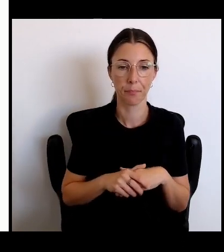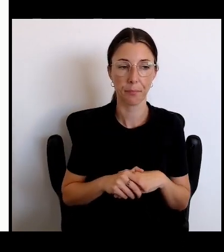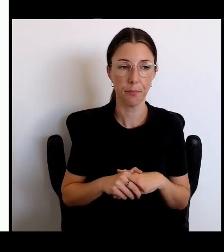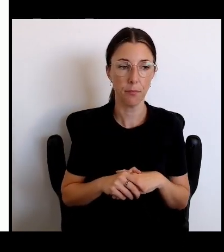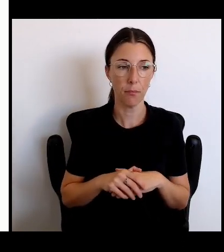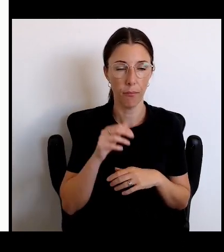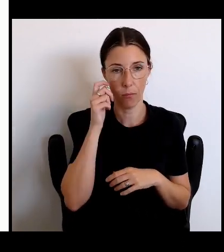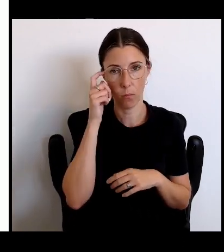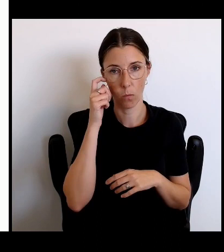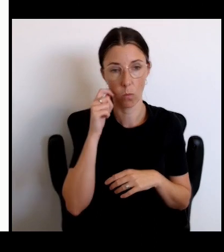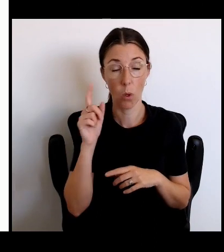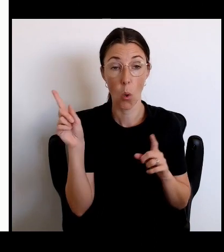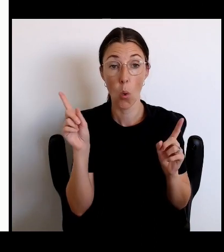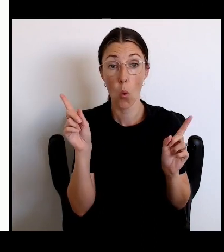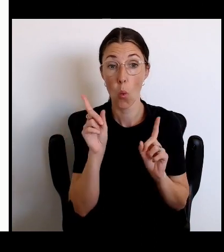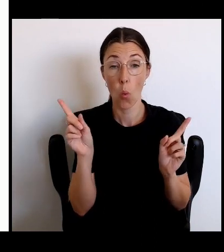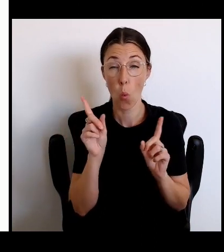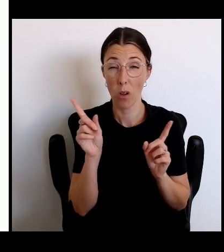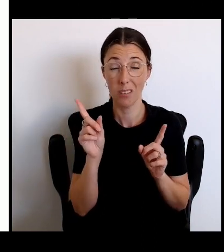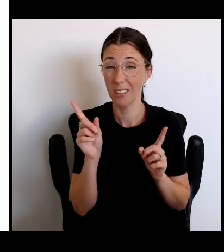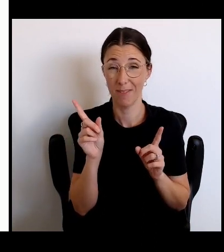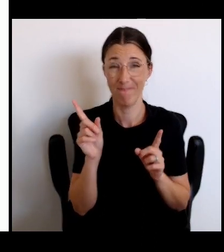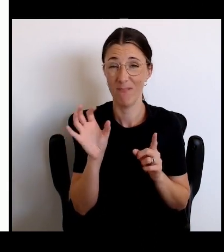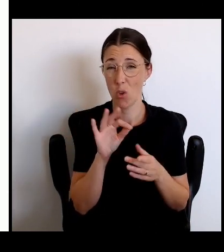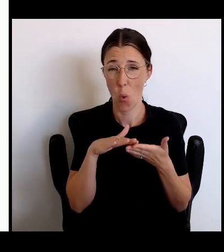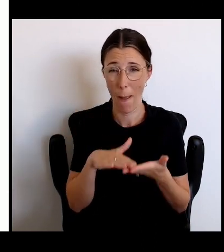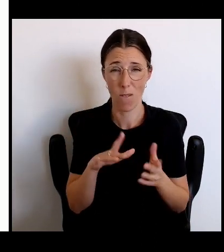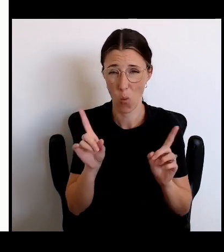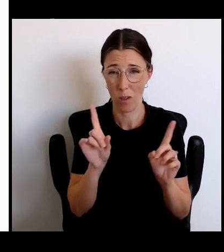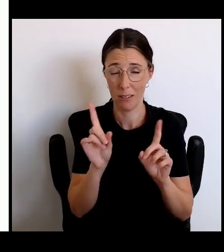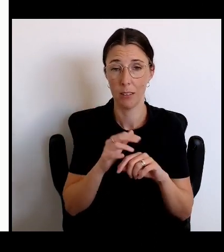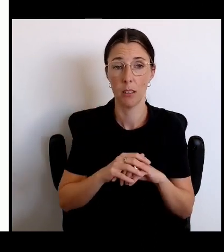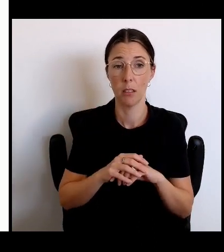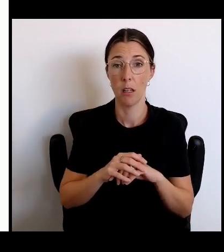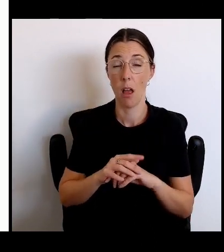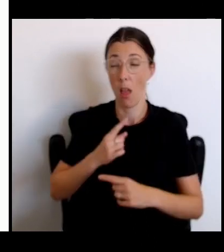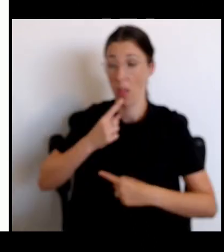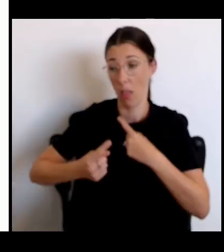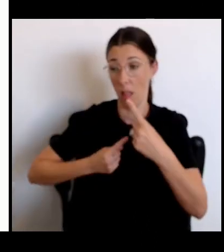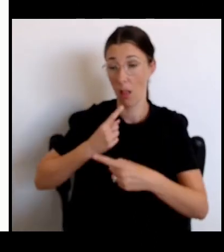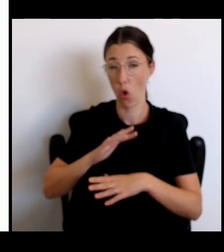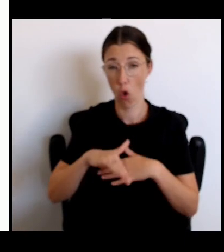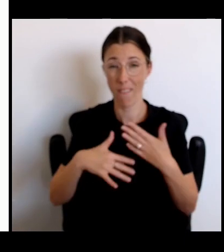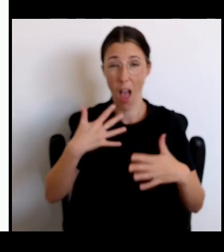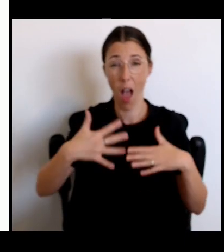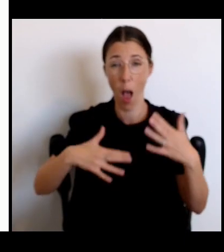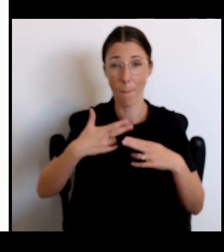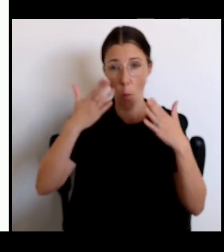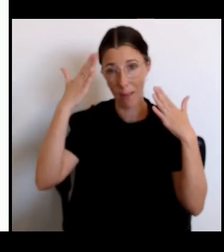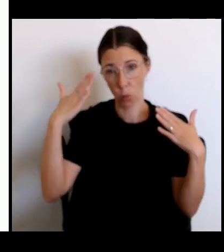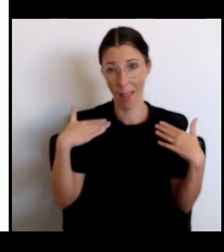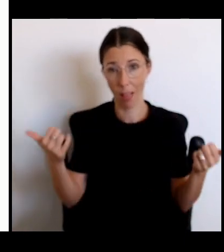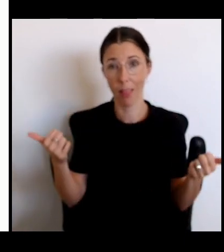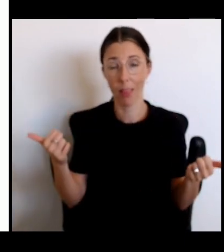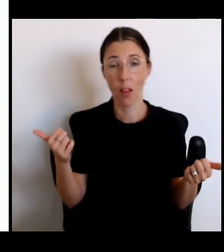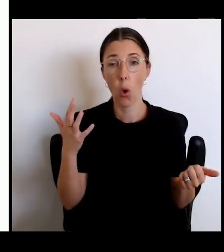What is probably not helpful is talking about the mental health harms. When we put this forward in the research